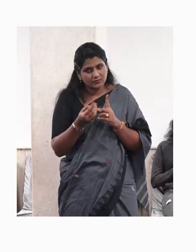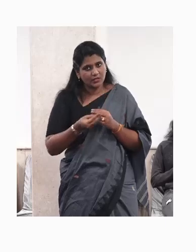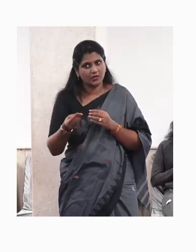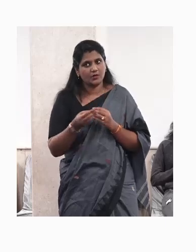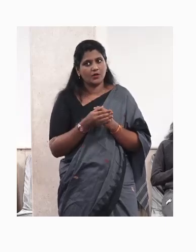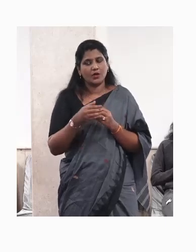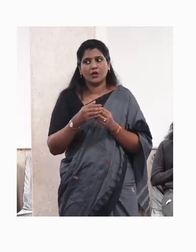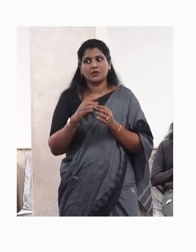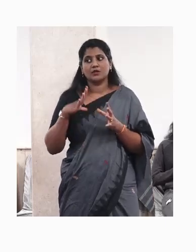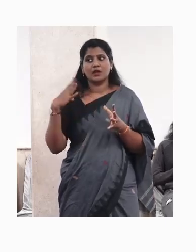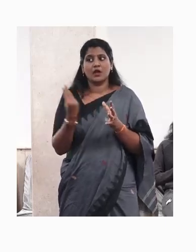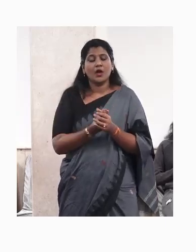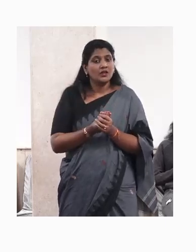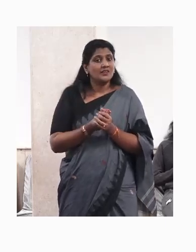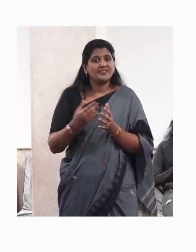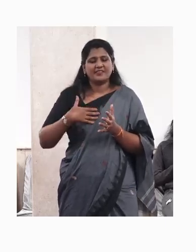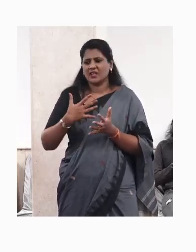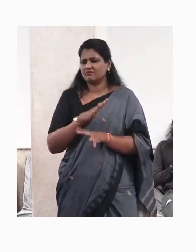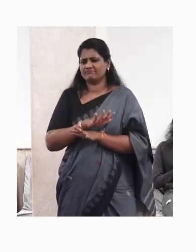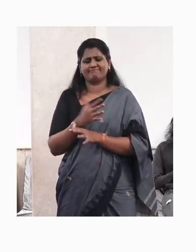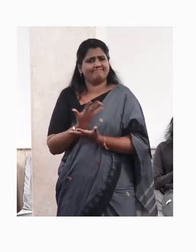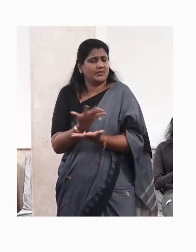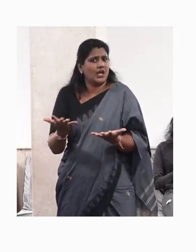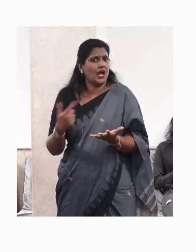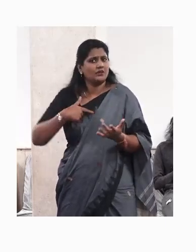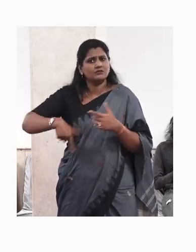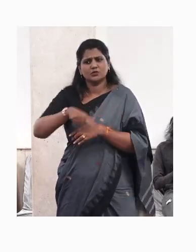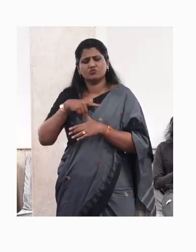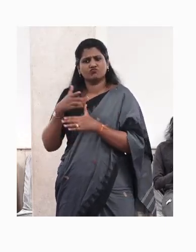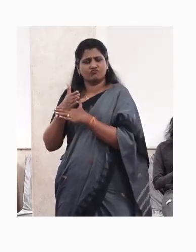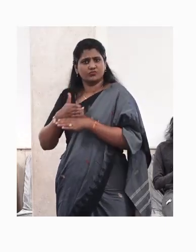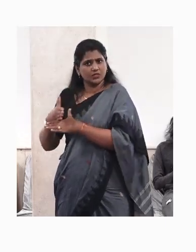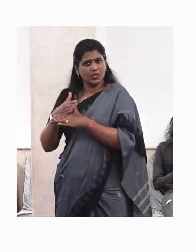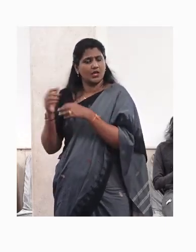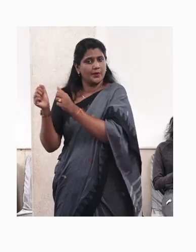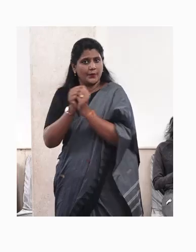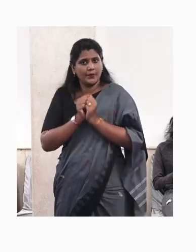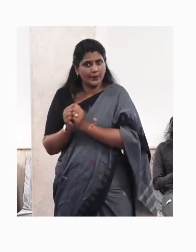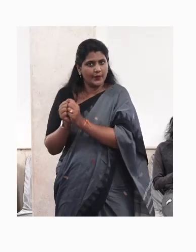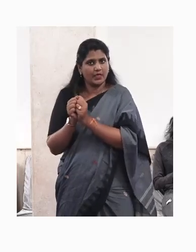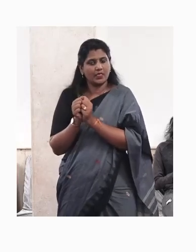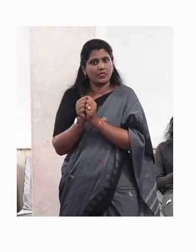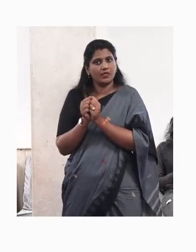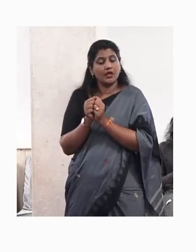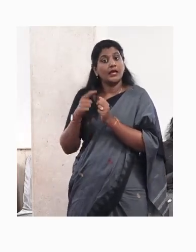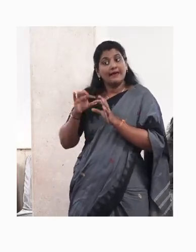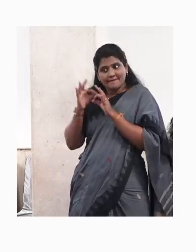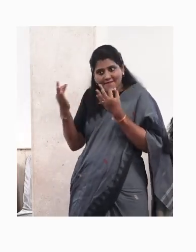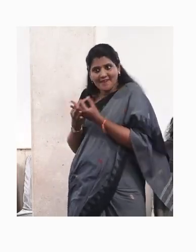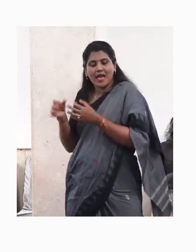we unfortunately do not have the opportunity to share this with even people in the